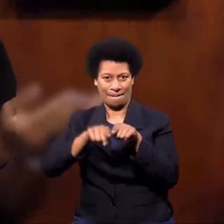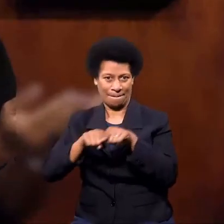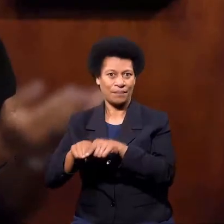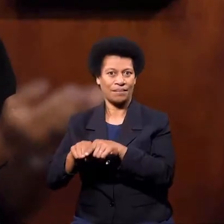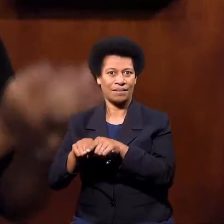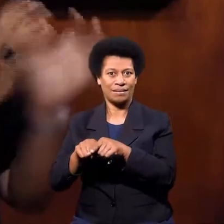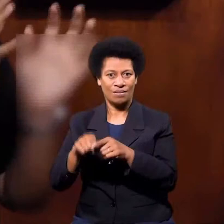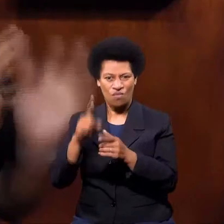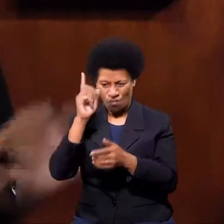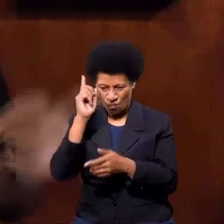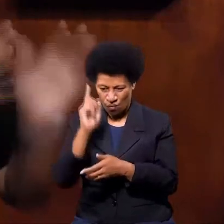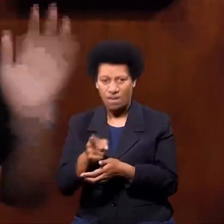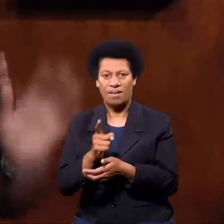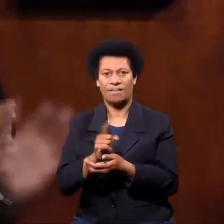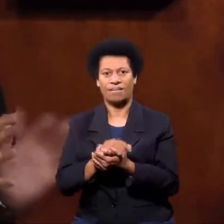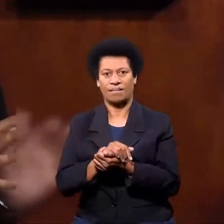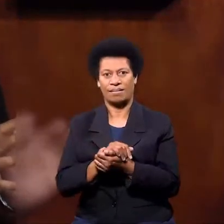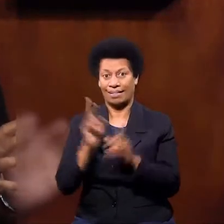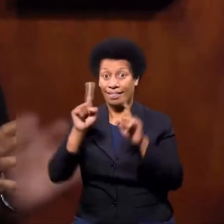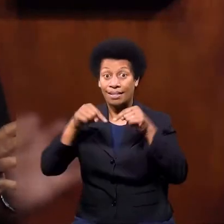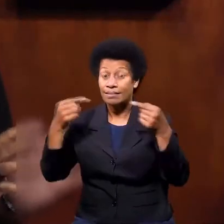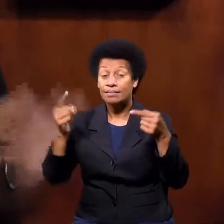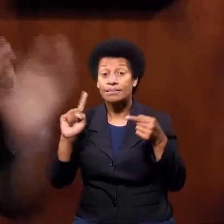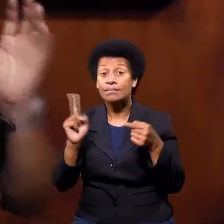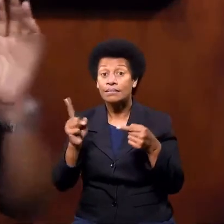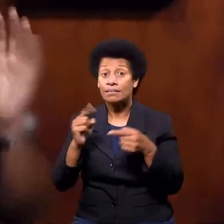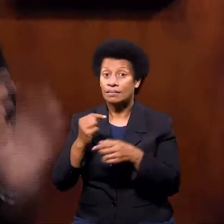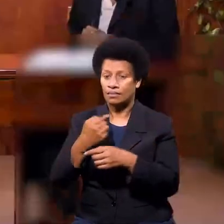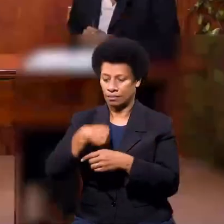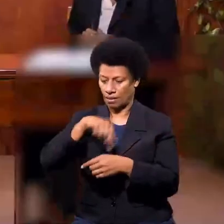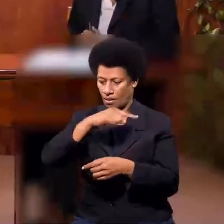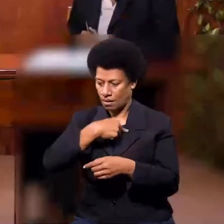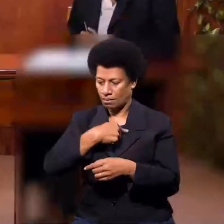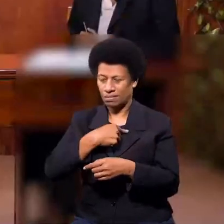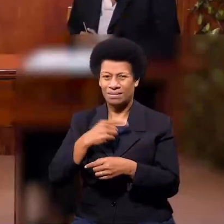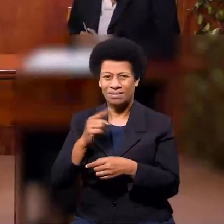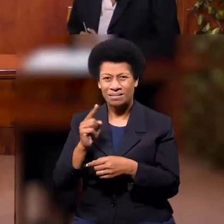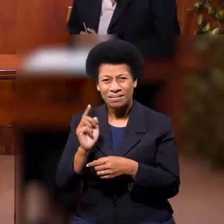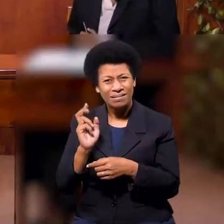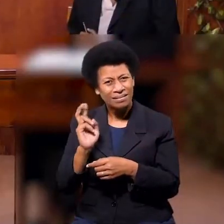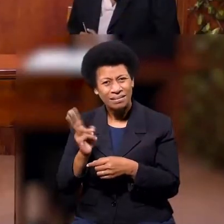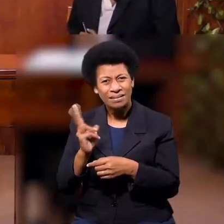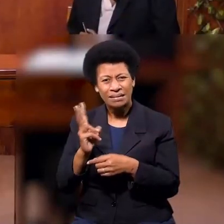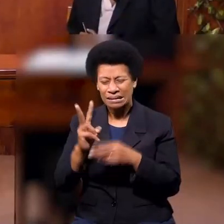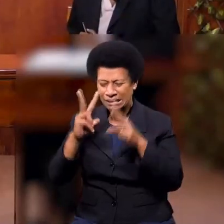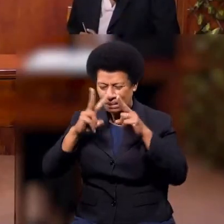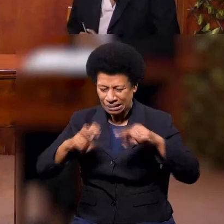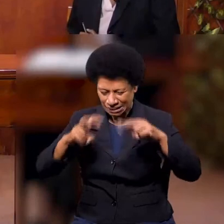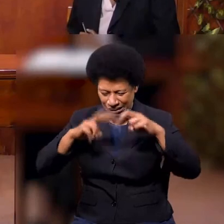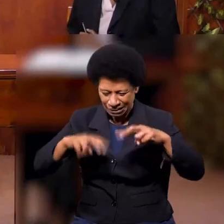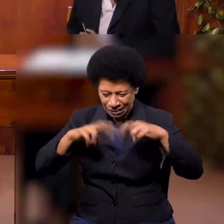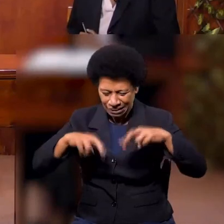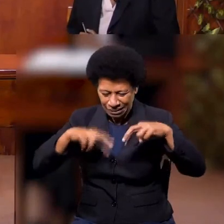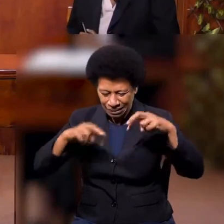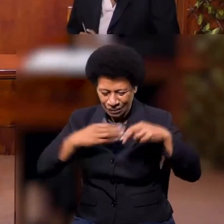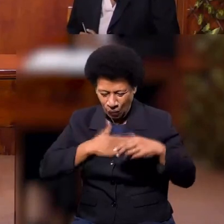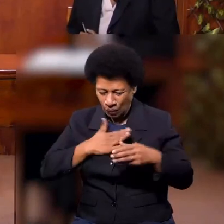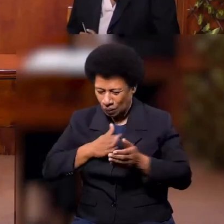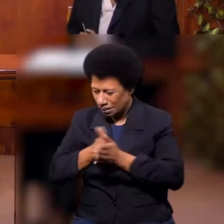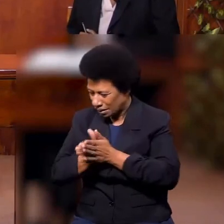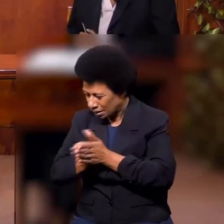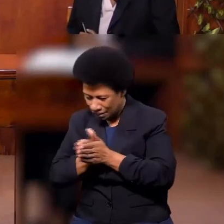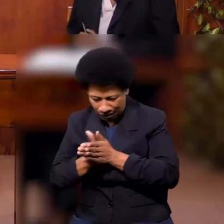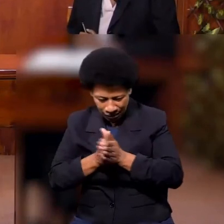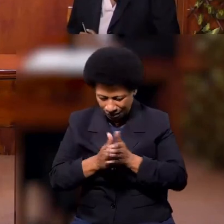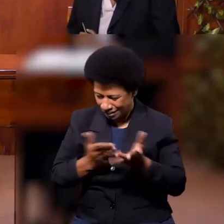nutshell, that these are the very things that we are seeking after